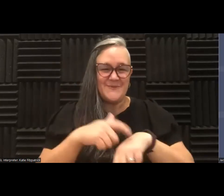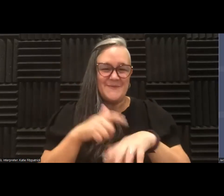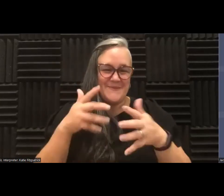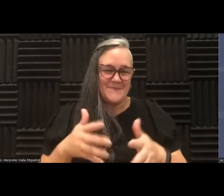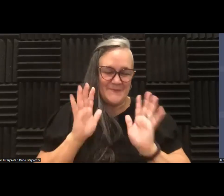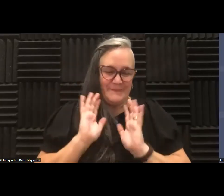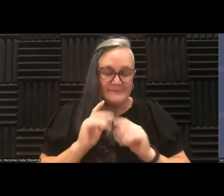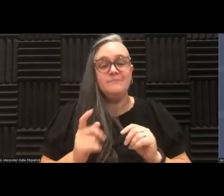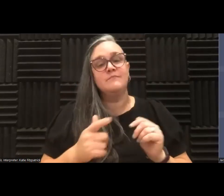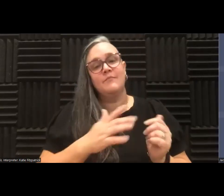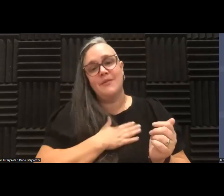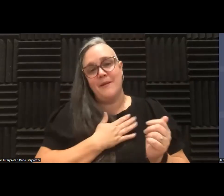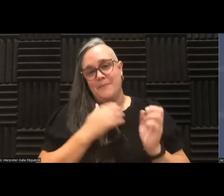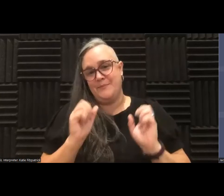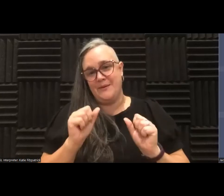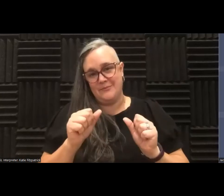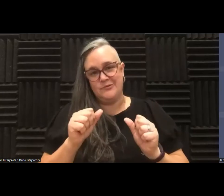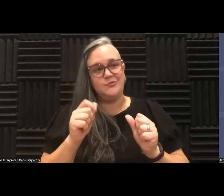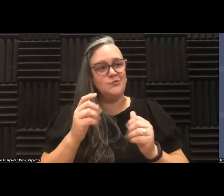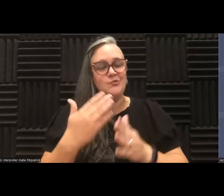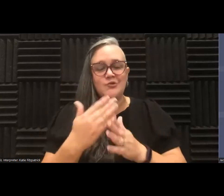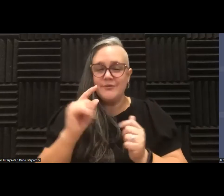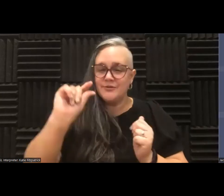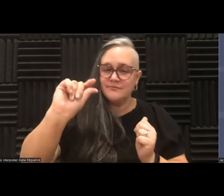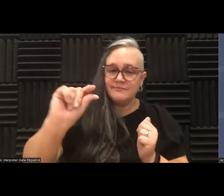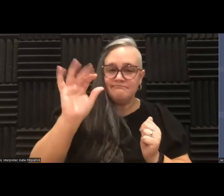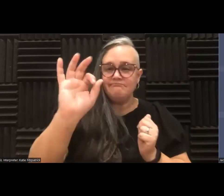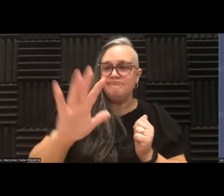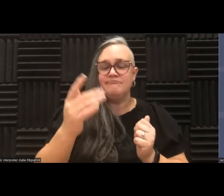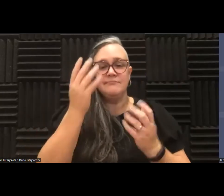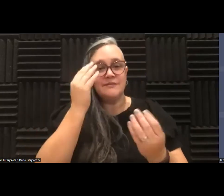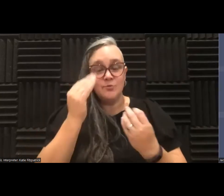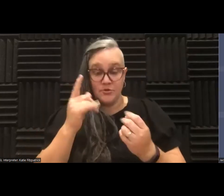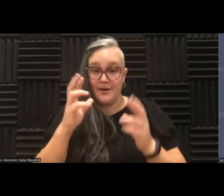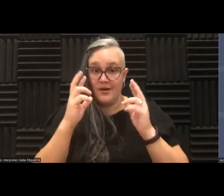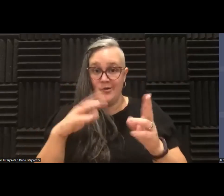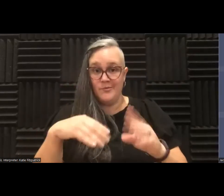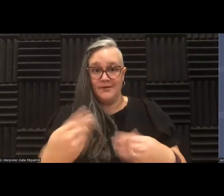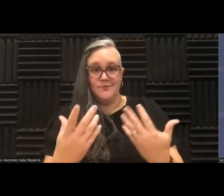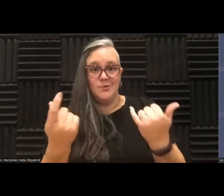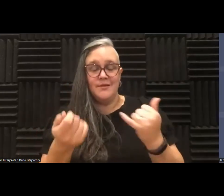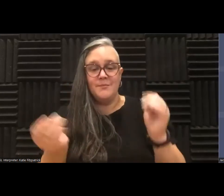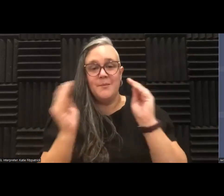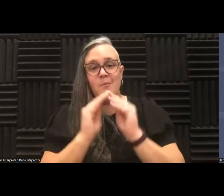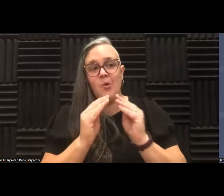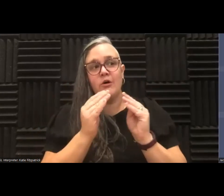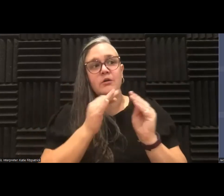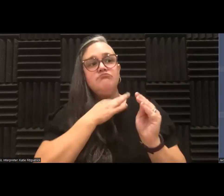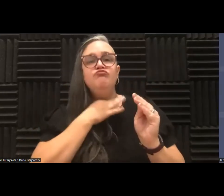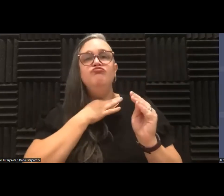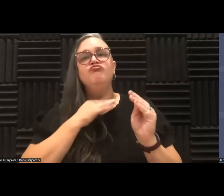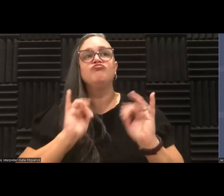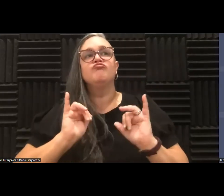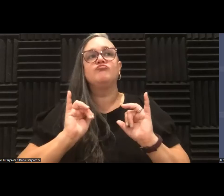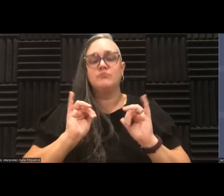I was happy to be able to share just a little bit of information with you. And I hope that it's given you a little bit more curiosity about how